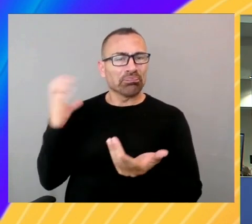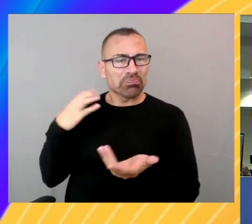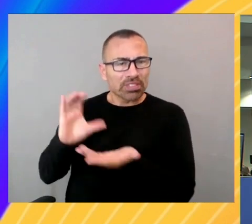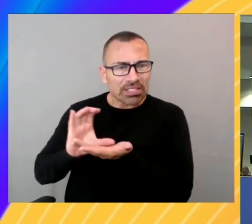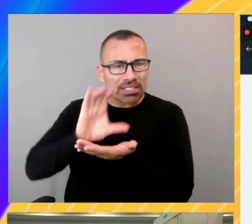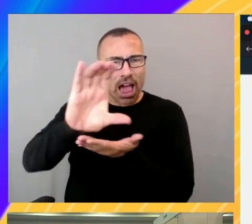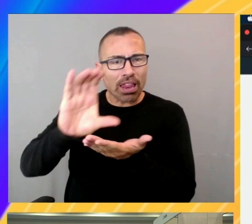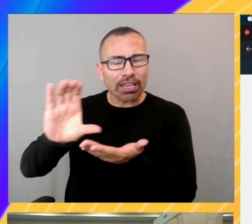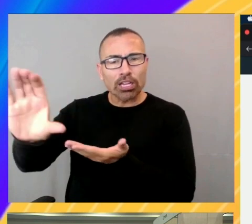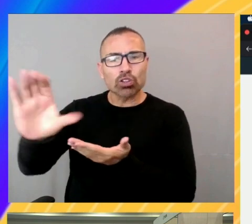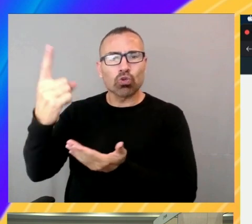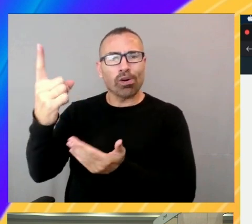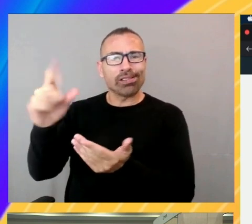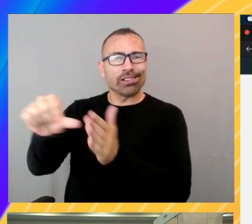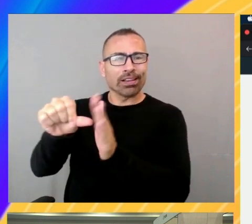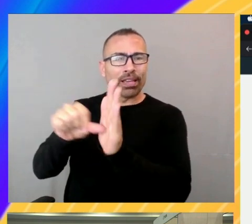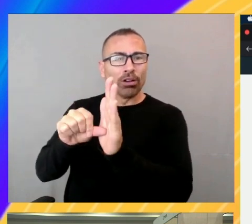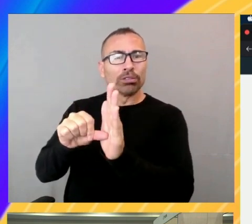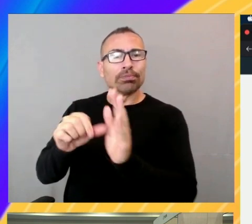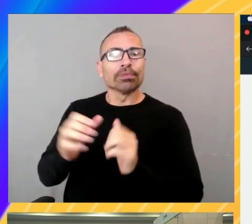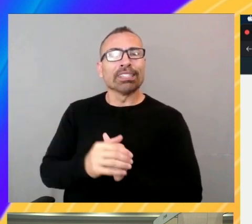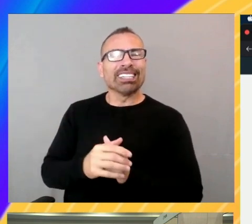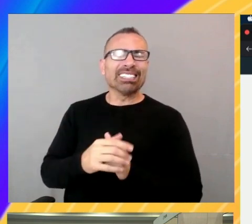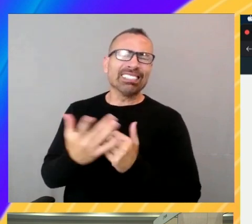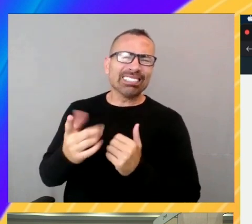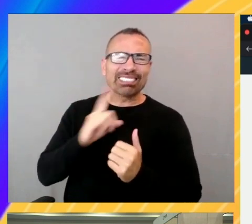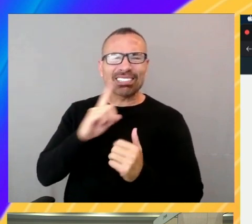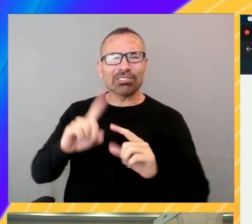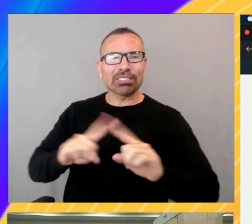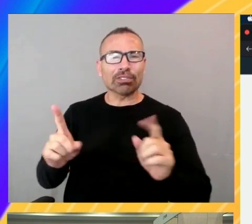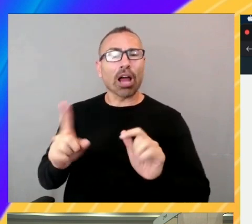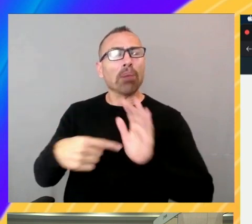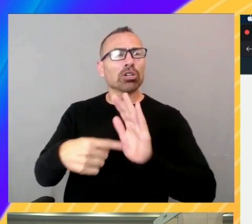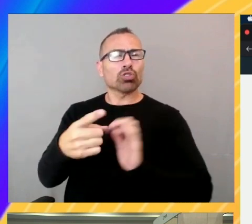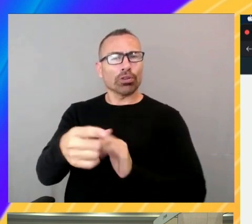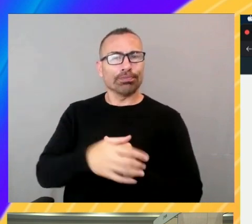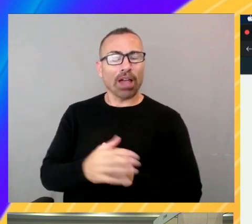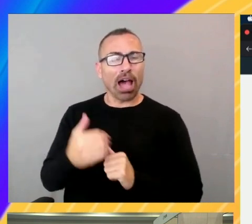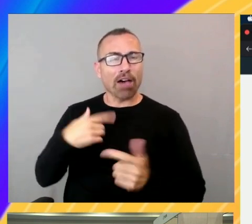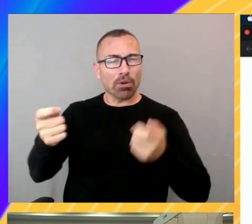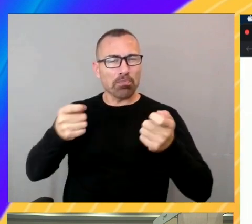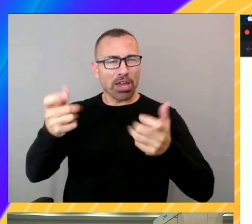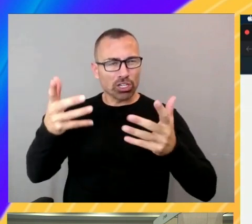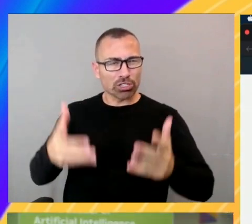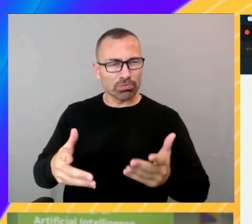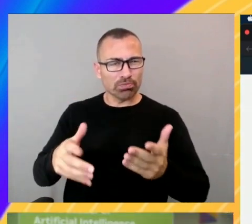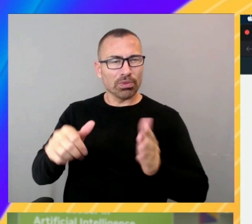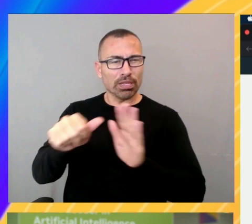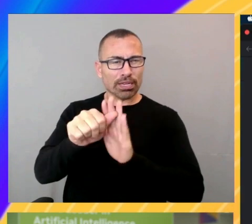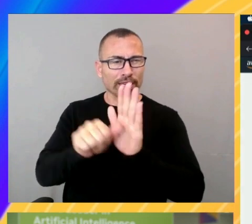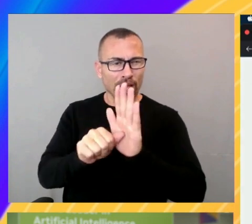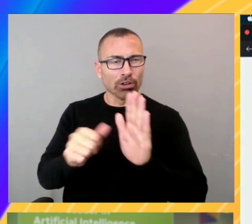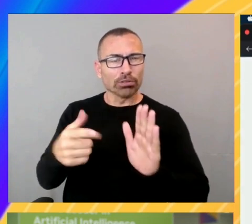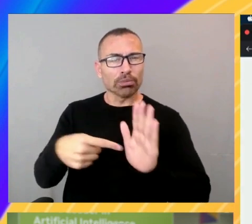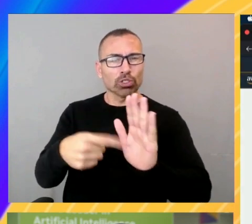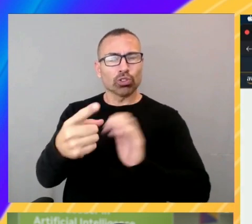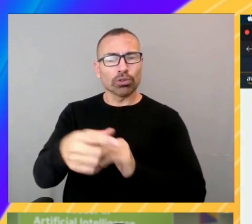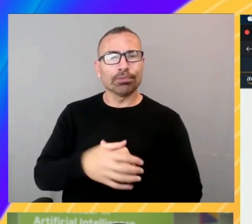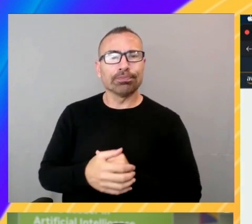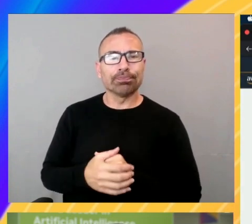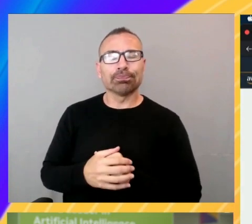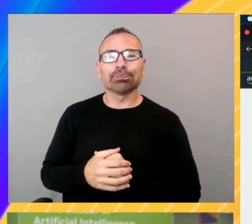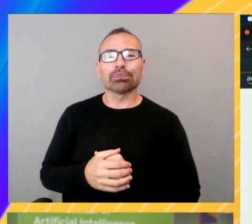I mean. In here, you can see I have an account. I have my management account I'm going to go into. And jump in there.